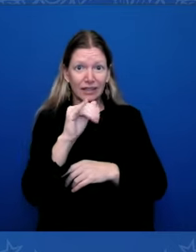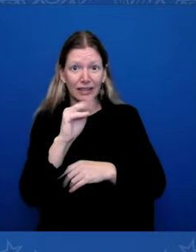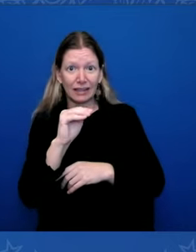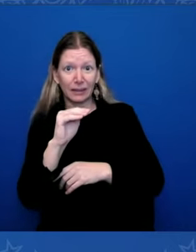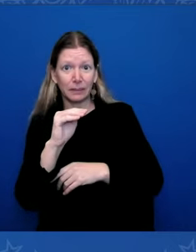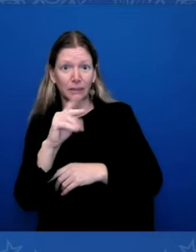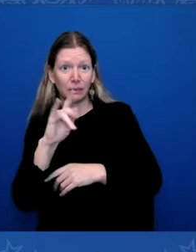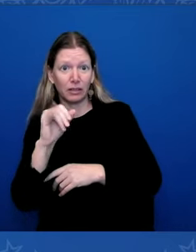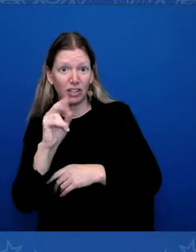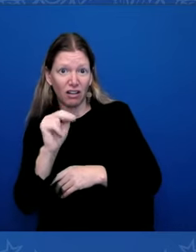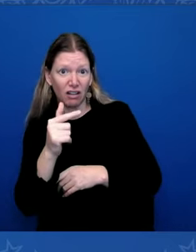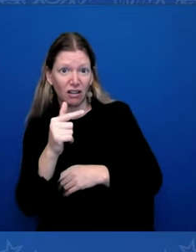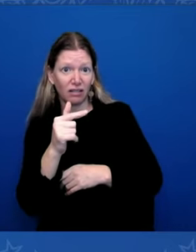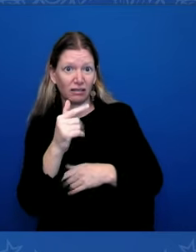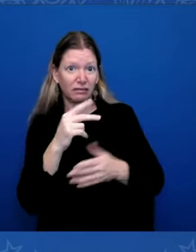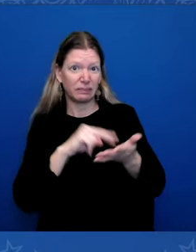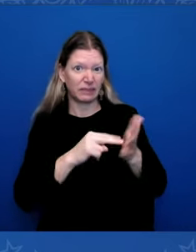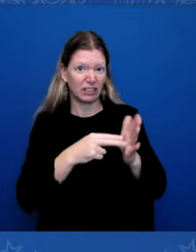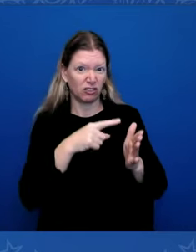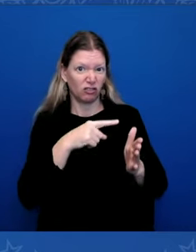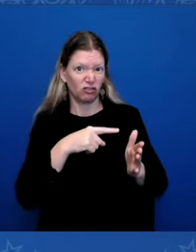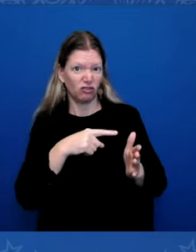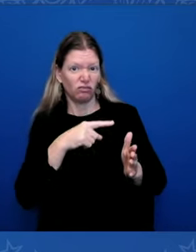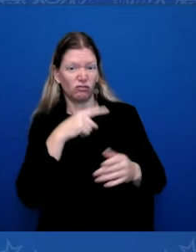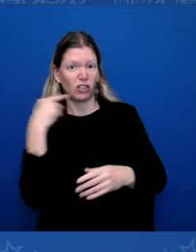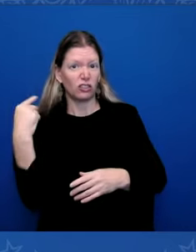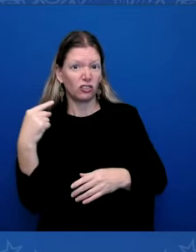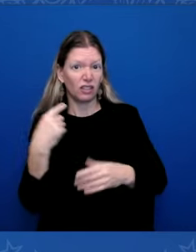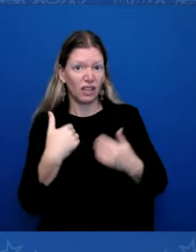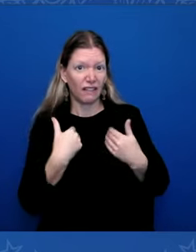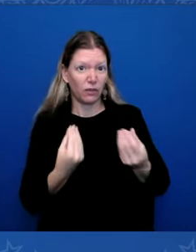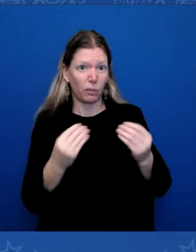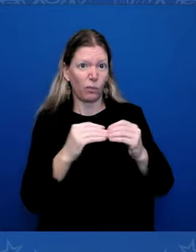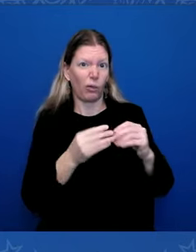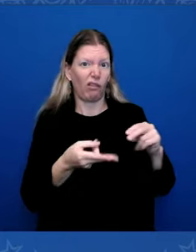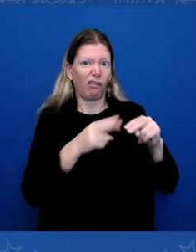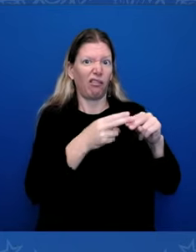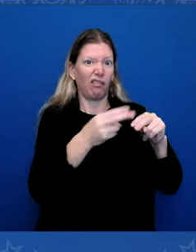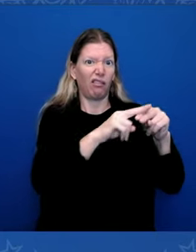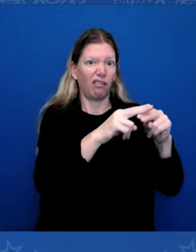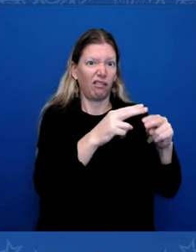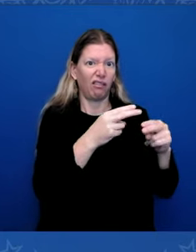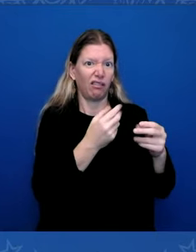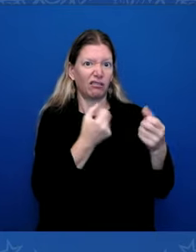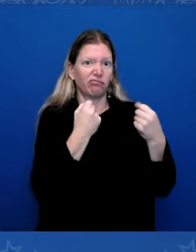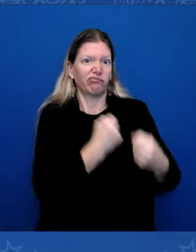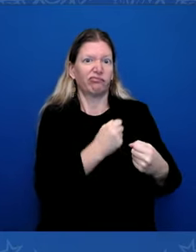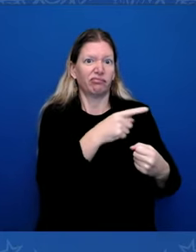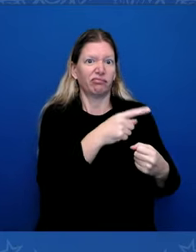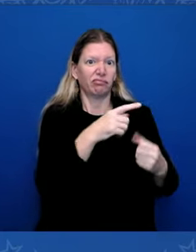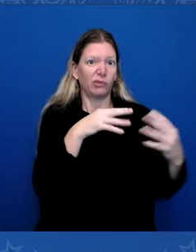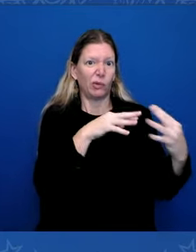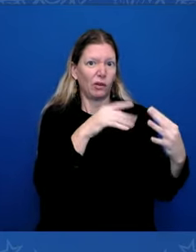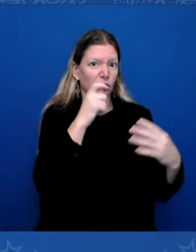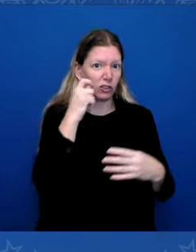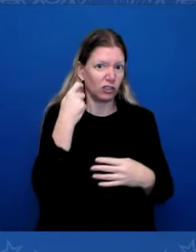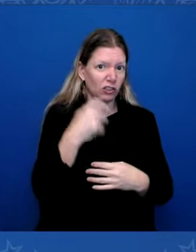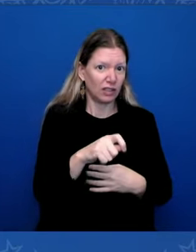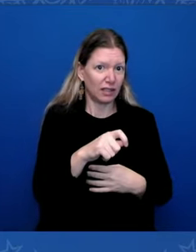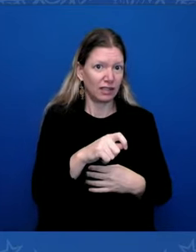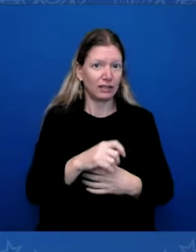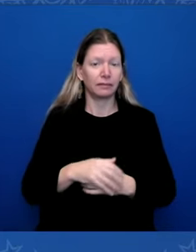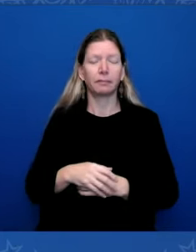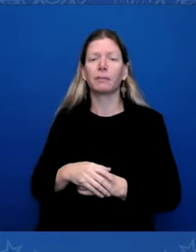I think China has a difficult economic problem right now for a whole range of reasons that relate to